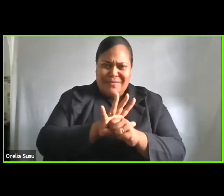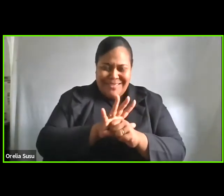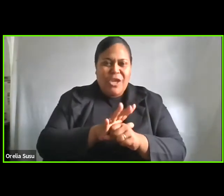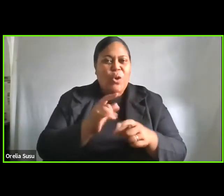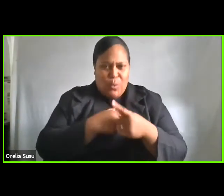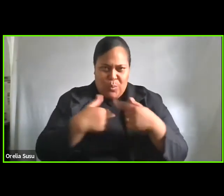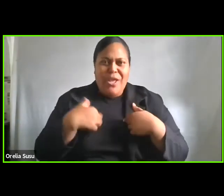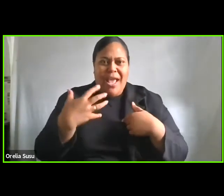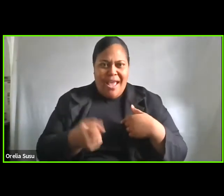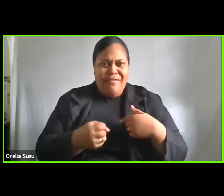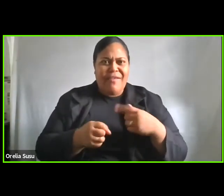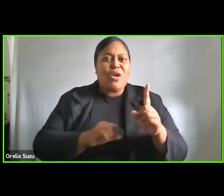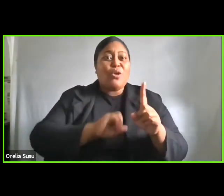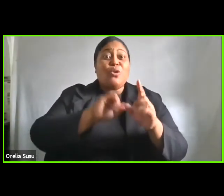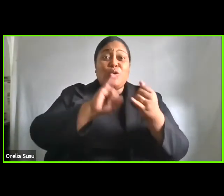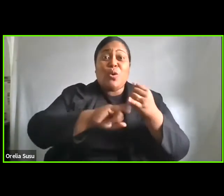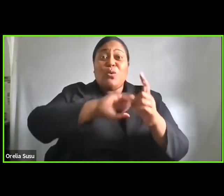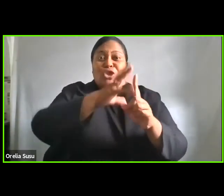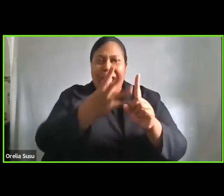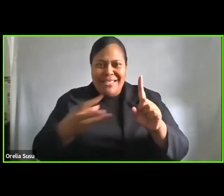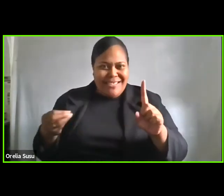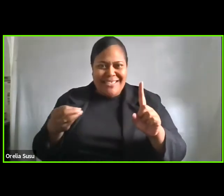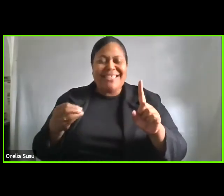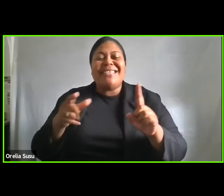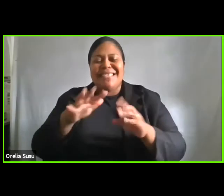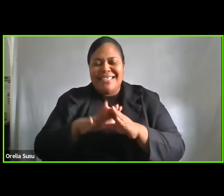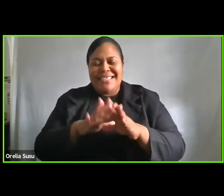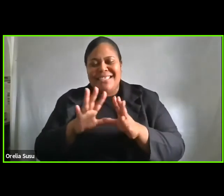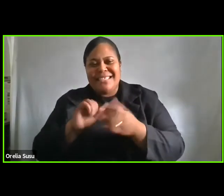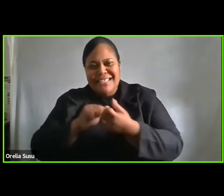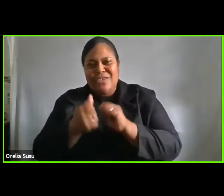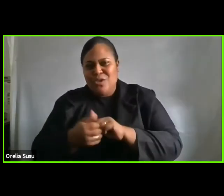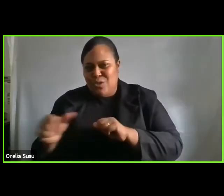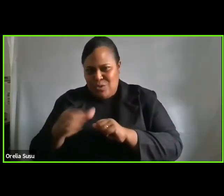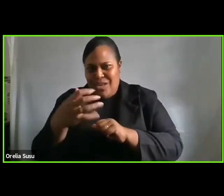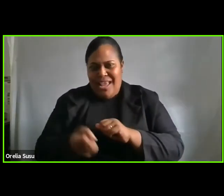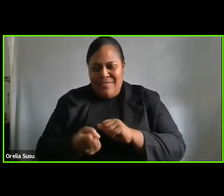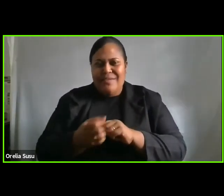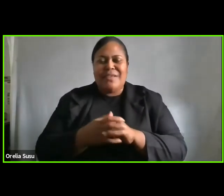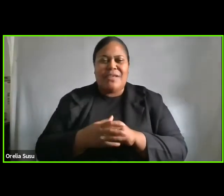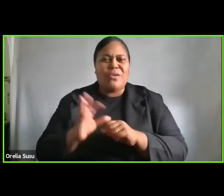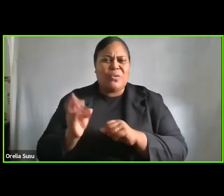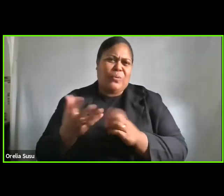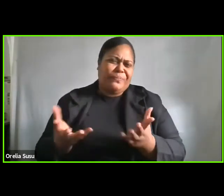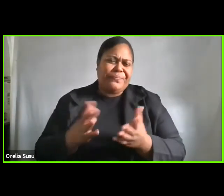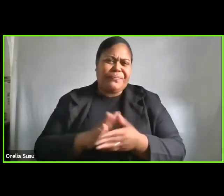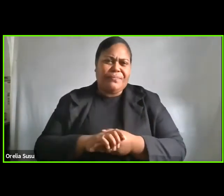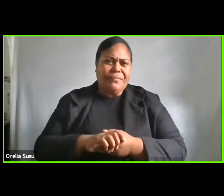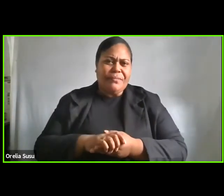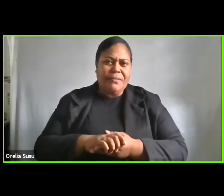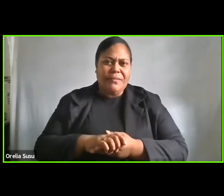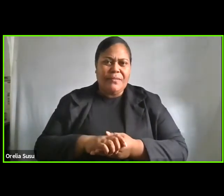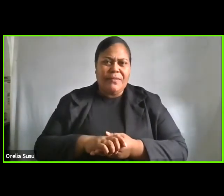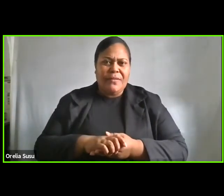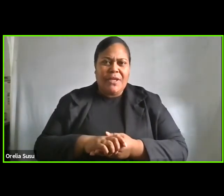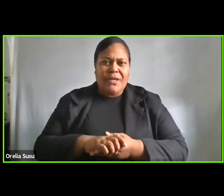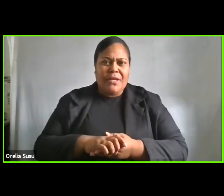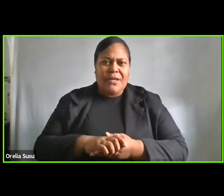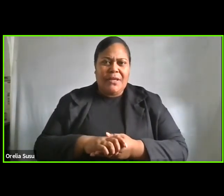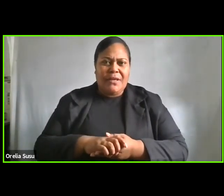if DIVA is already reaching out through training, because particularly most of the lecturers, most of the